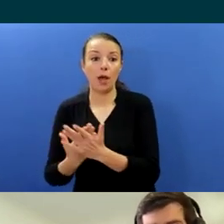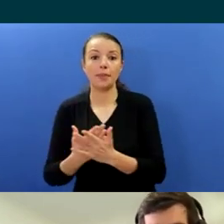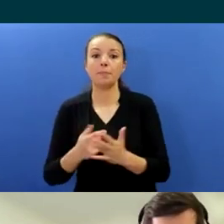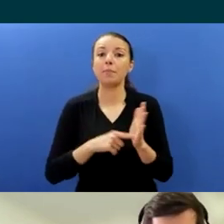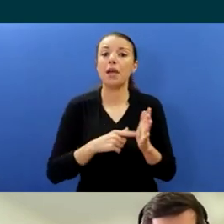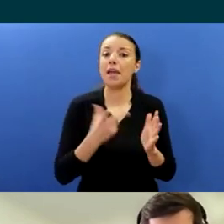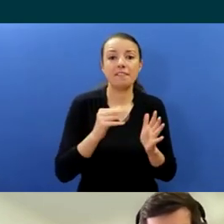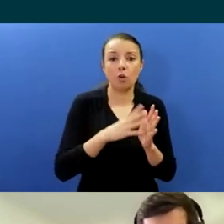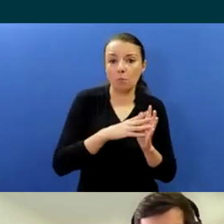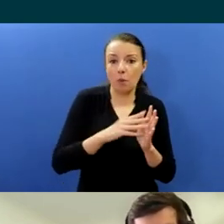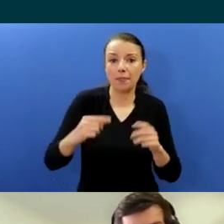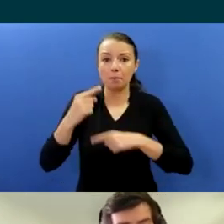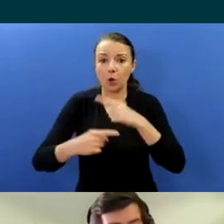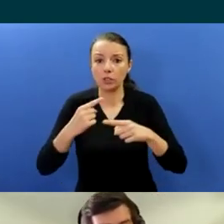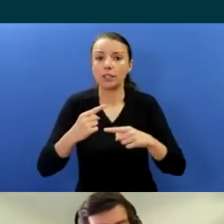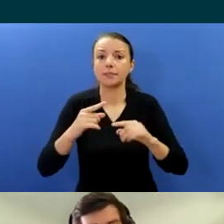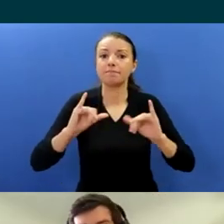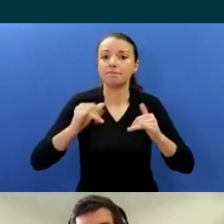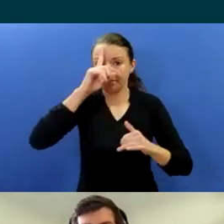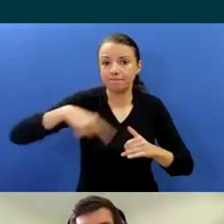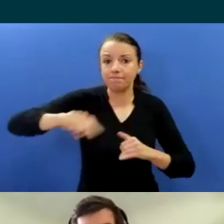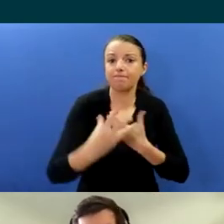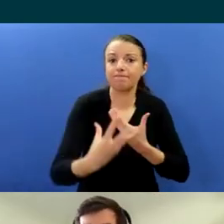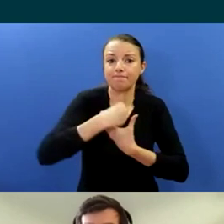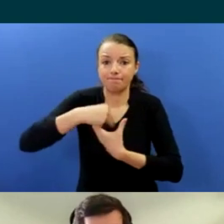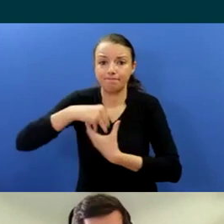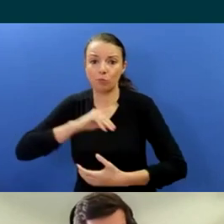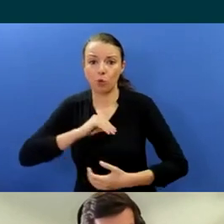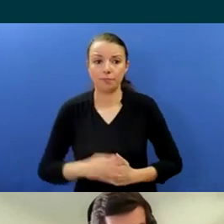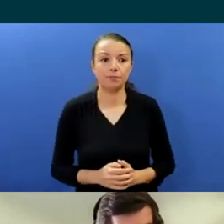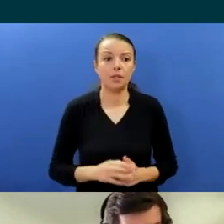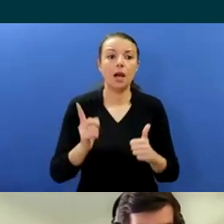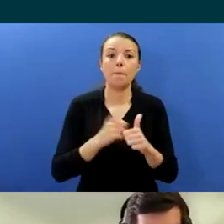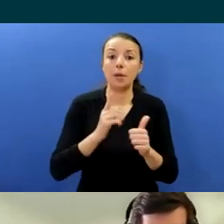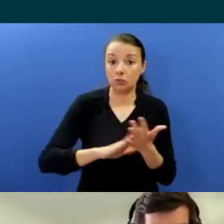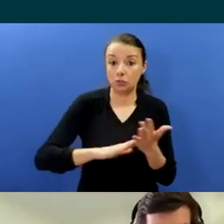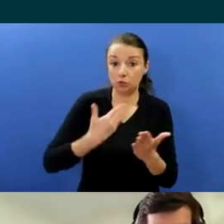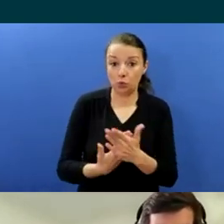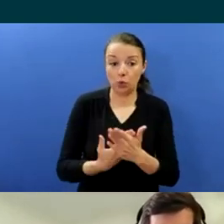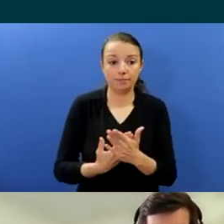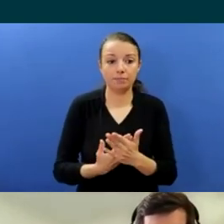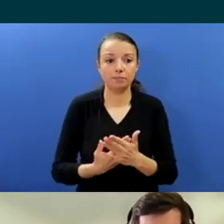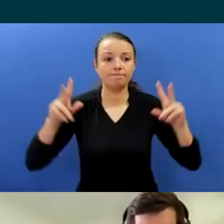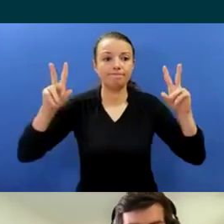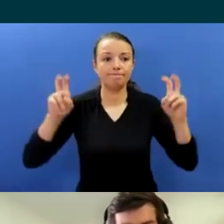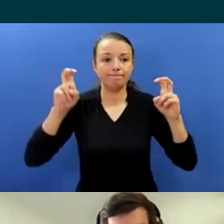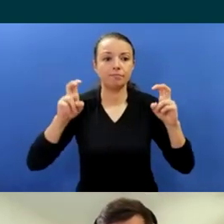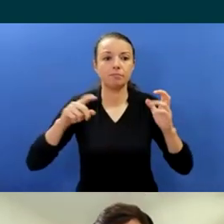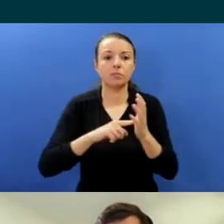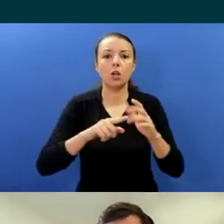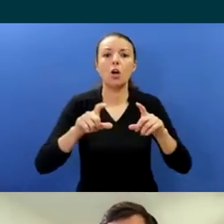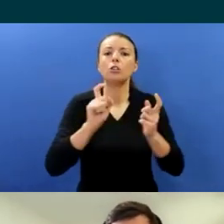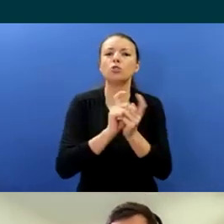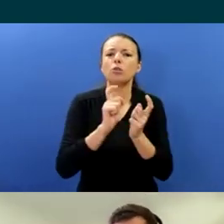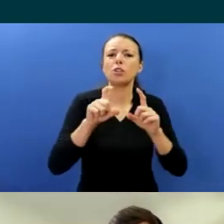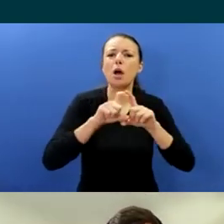first one from the traffic sector, called neighborhood blocks. You may be familiar with such projects under the